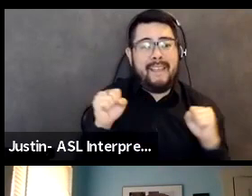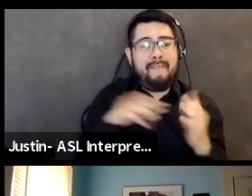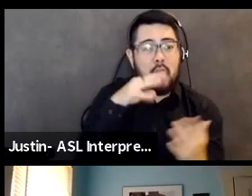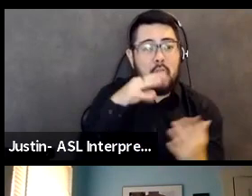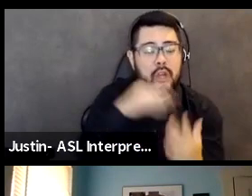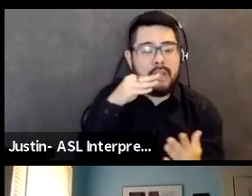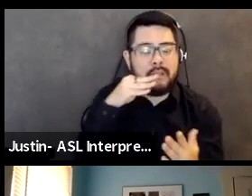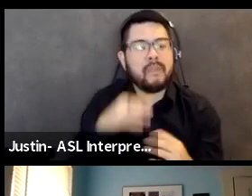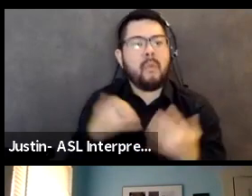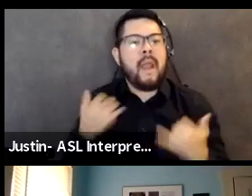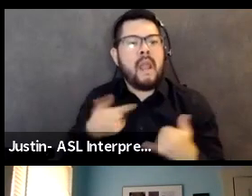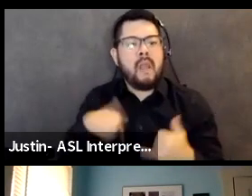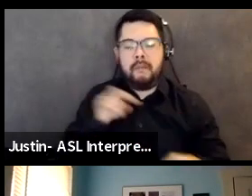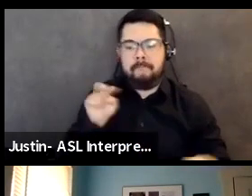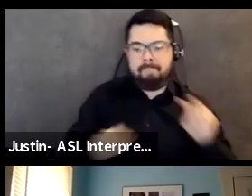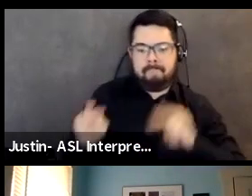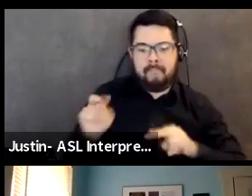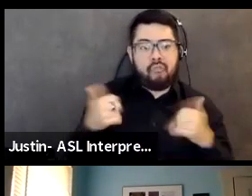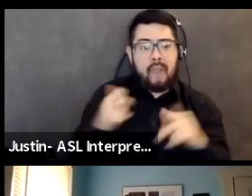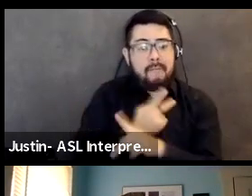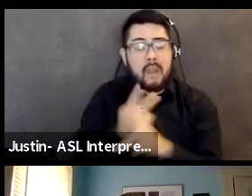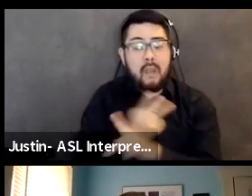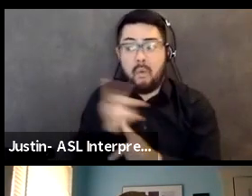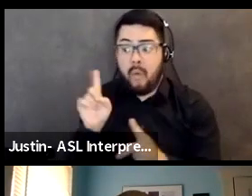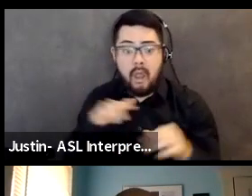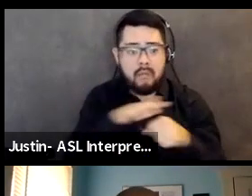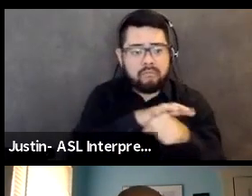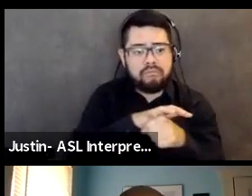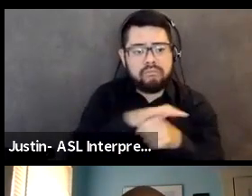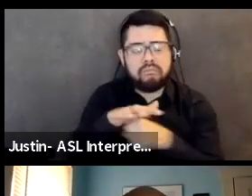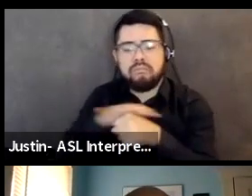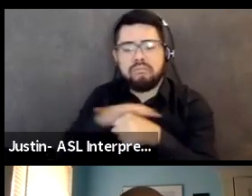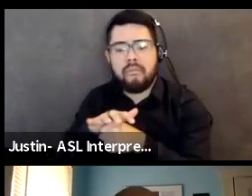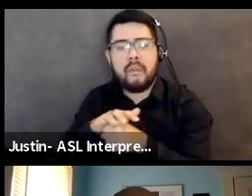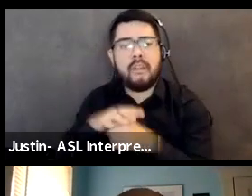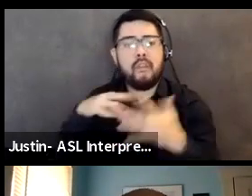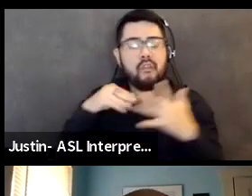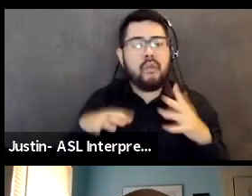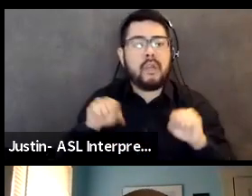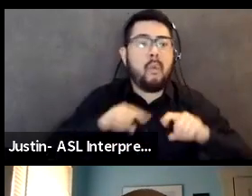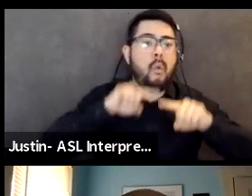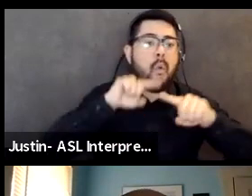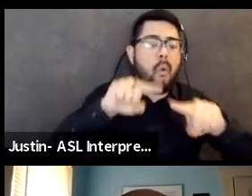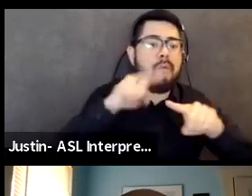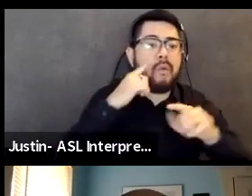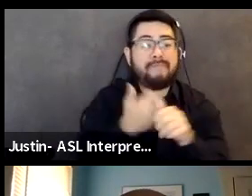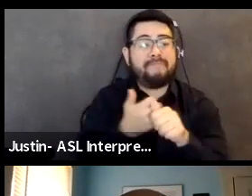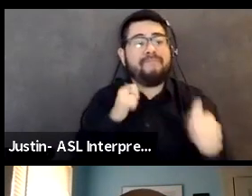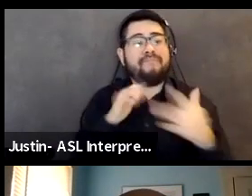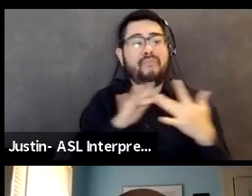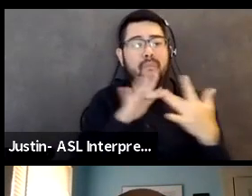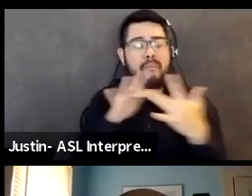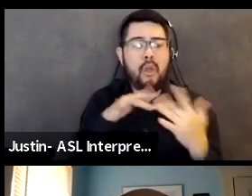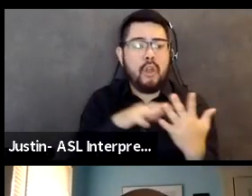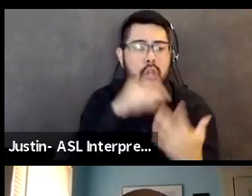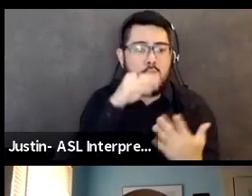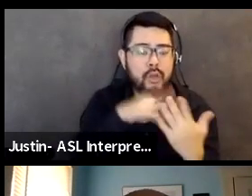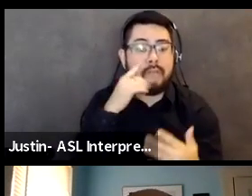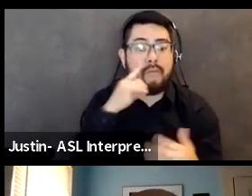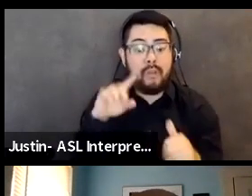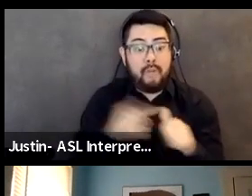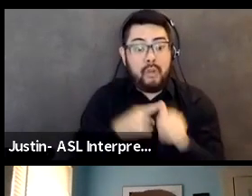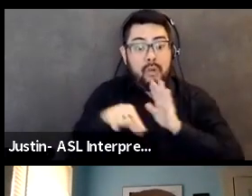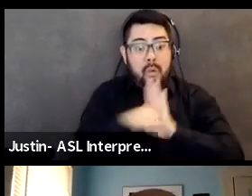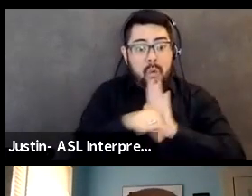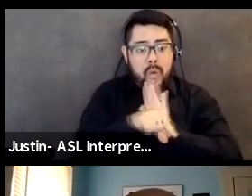currently evaluating sites that can be used for child supervision during the remote learning um during remote learning for the first quarter